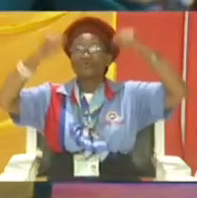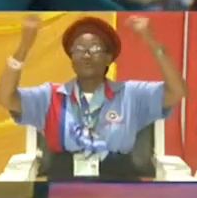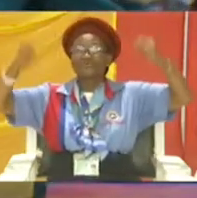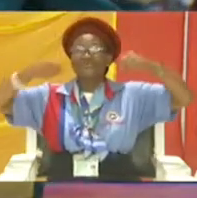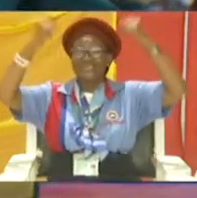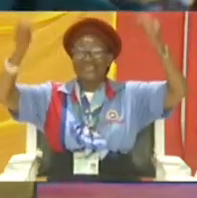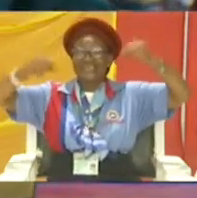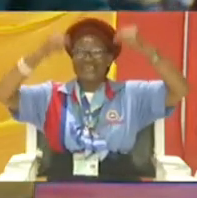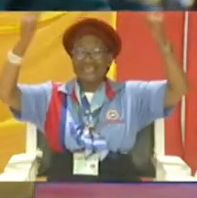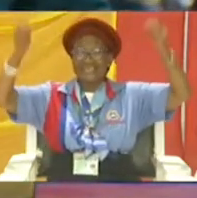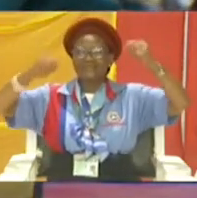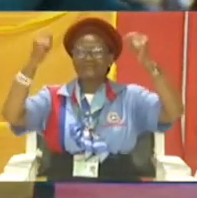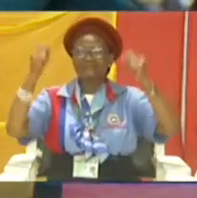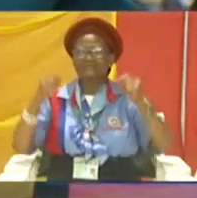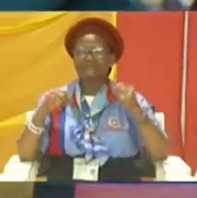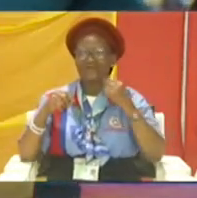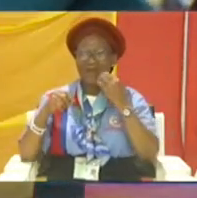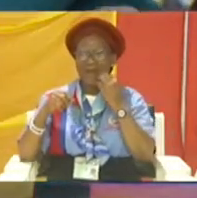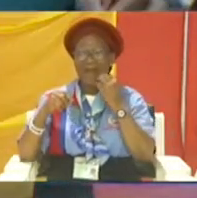Jubilee.